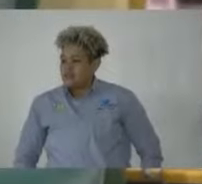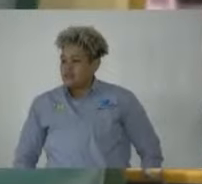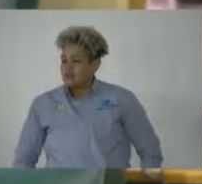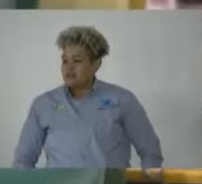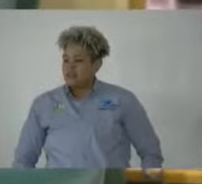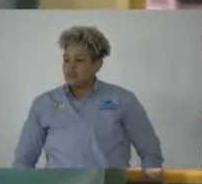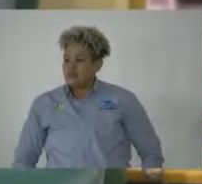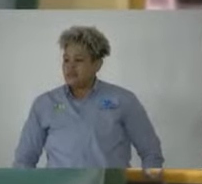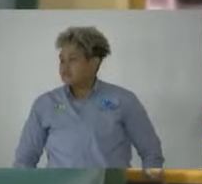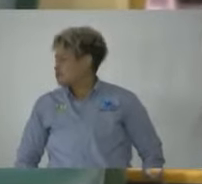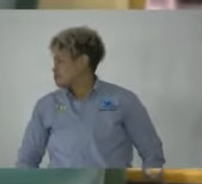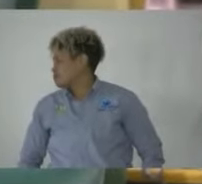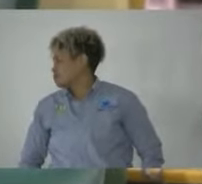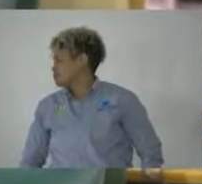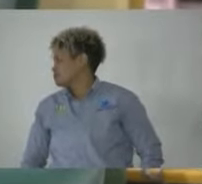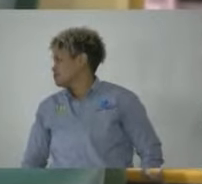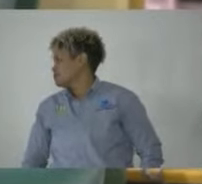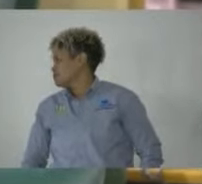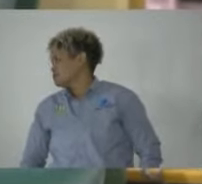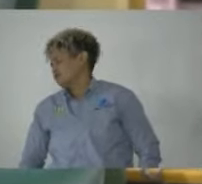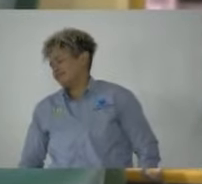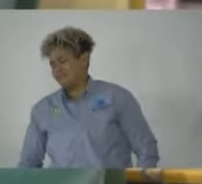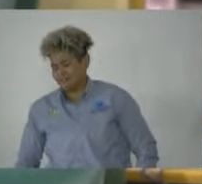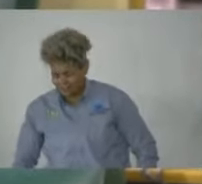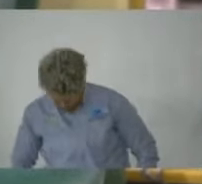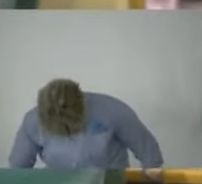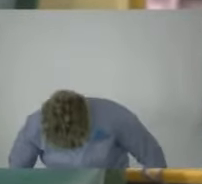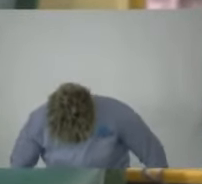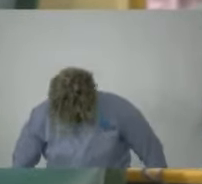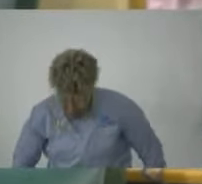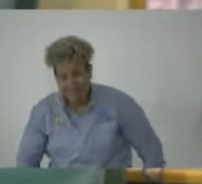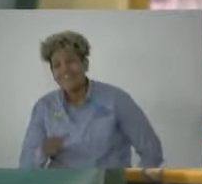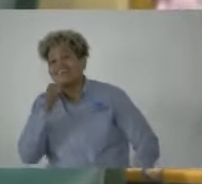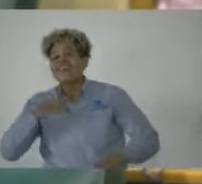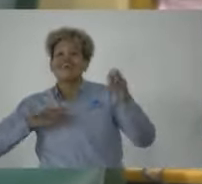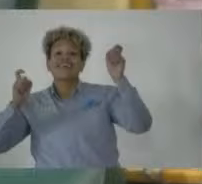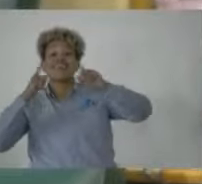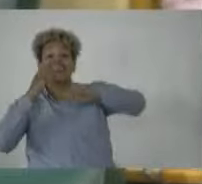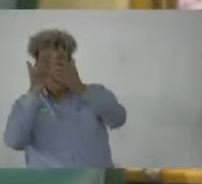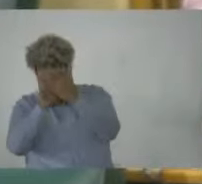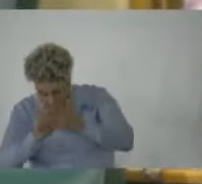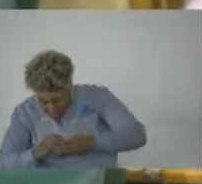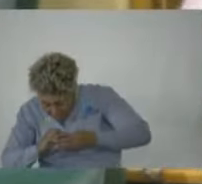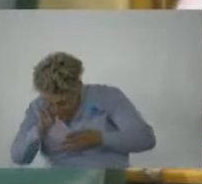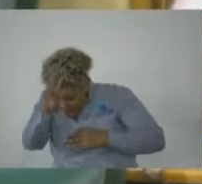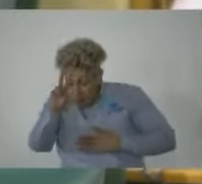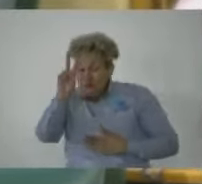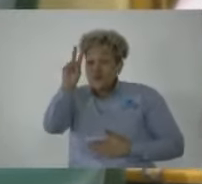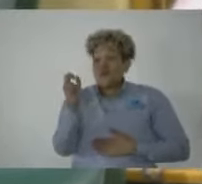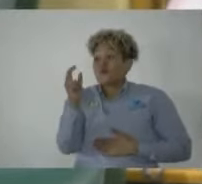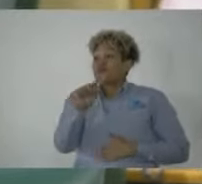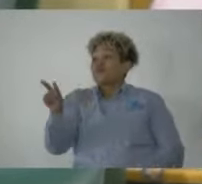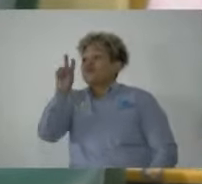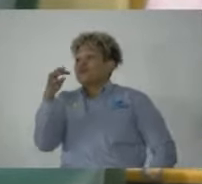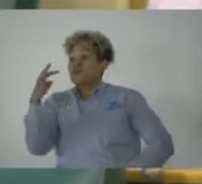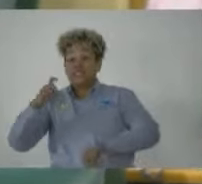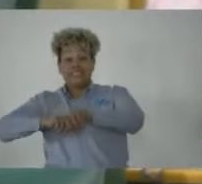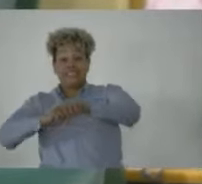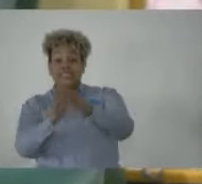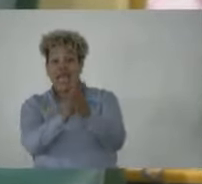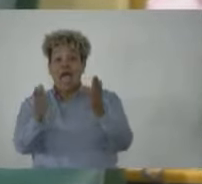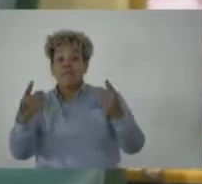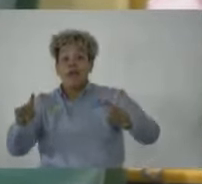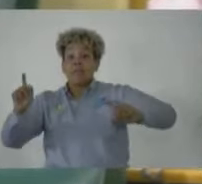Madam Speaker, the facts are that in the 2012 to 2016 period,